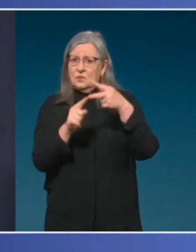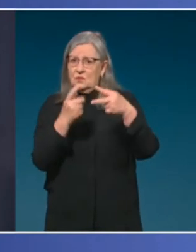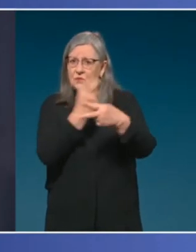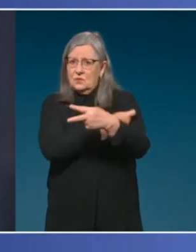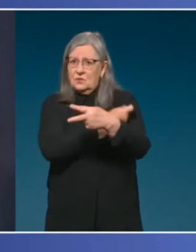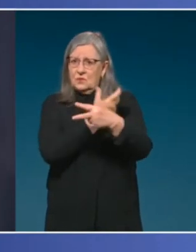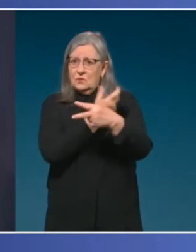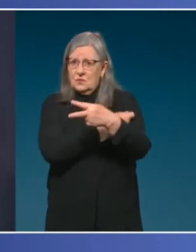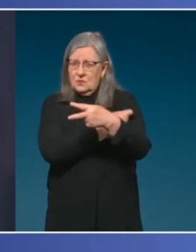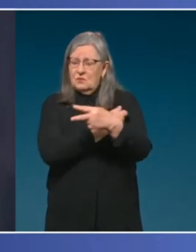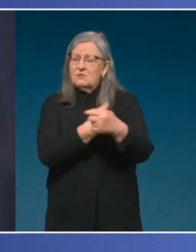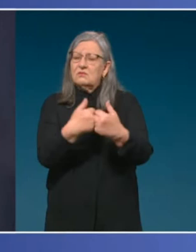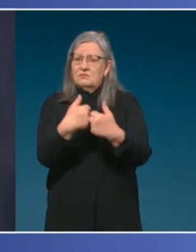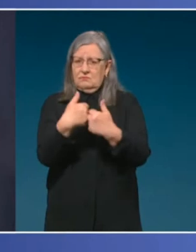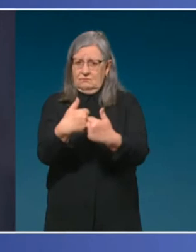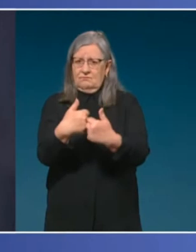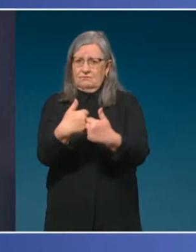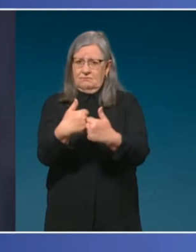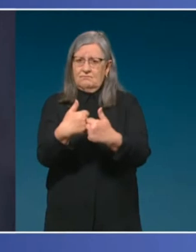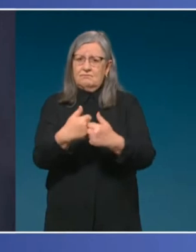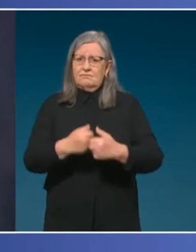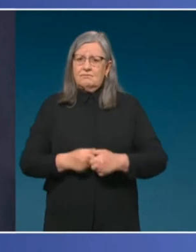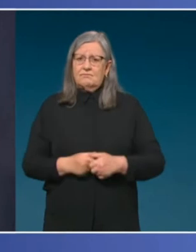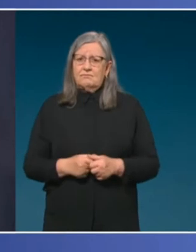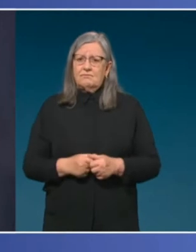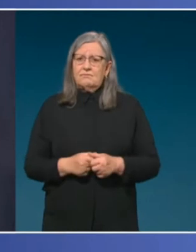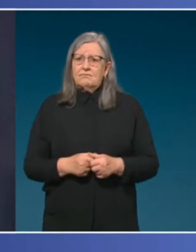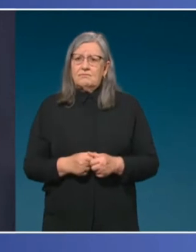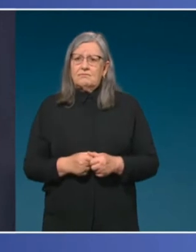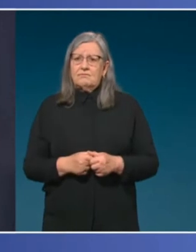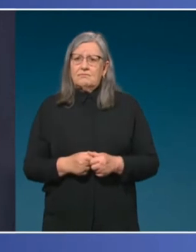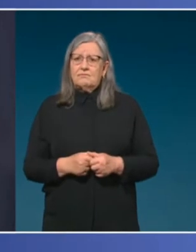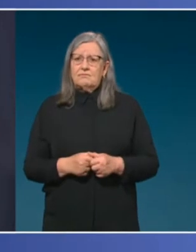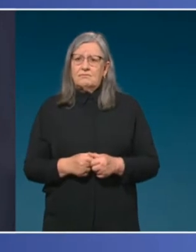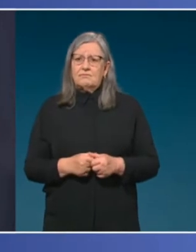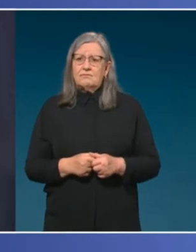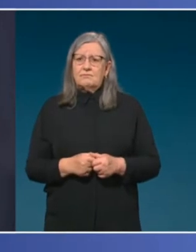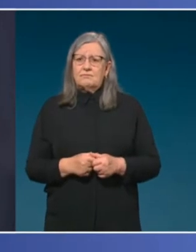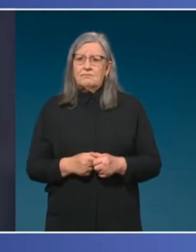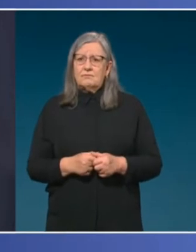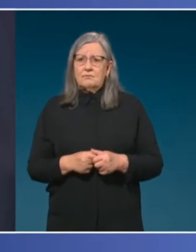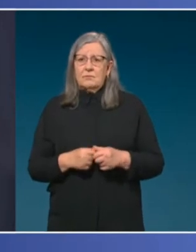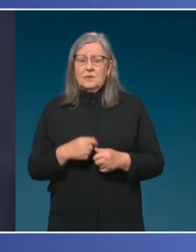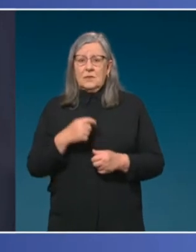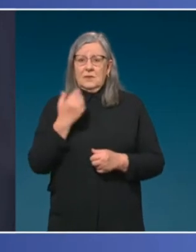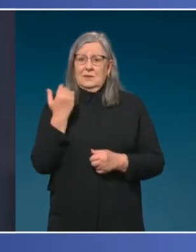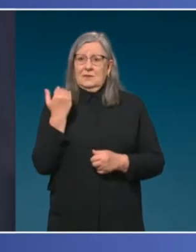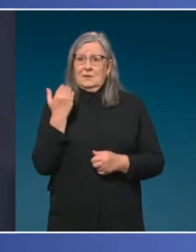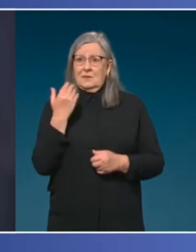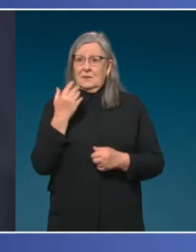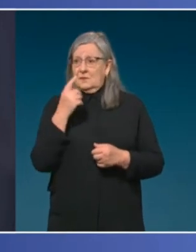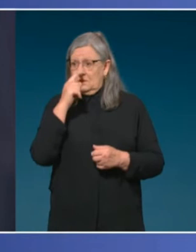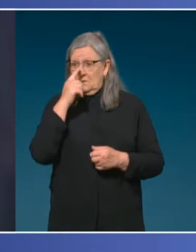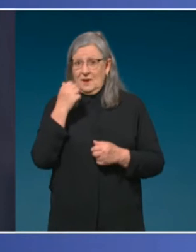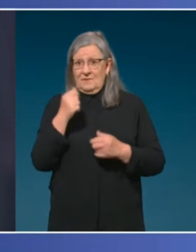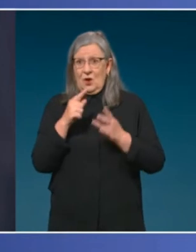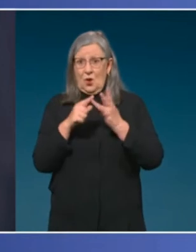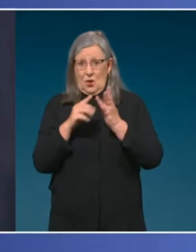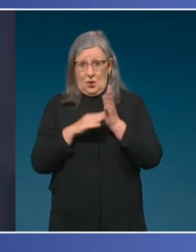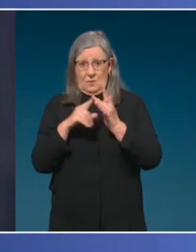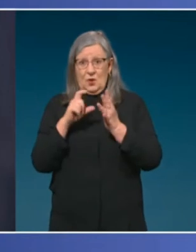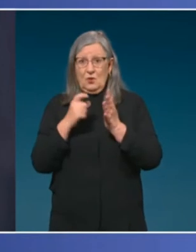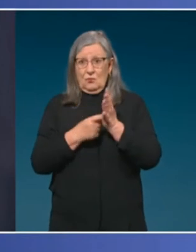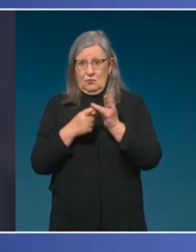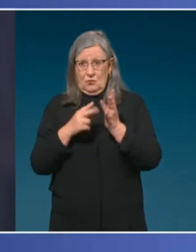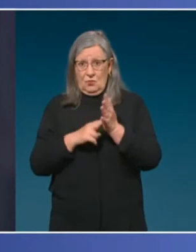in Australia very recently, doubly vaccinated with Pfizer. What we don't know is that